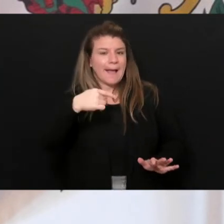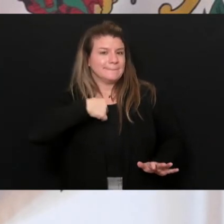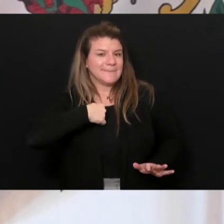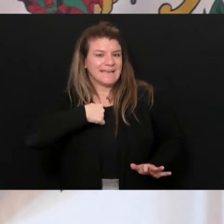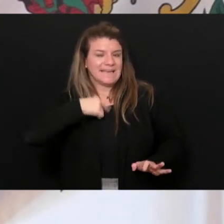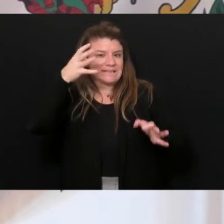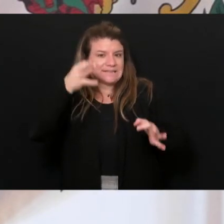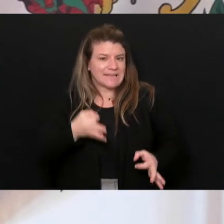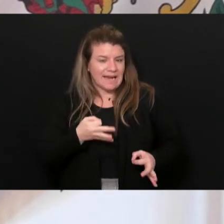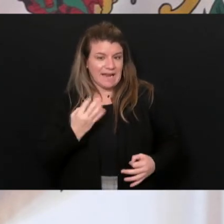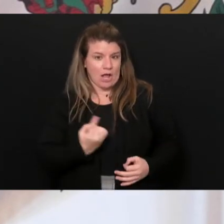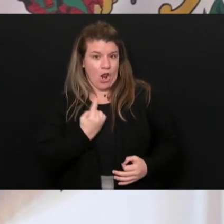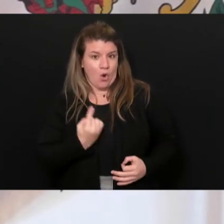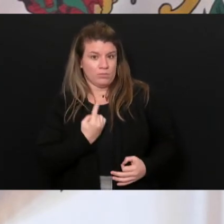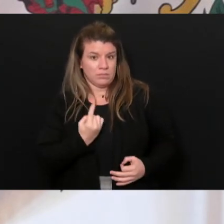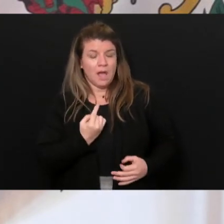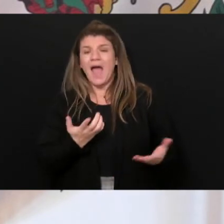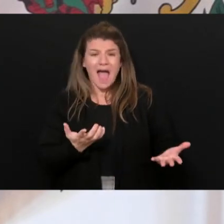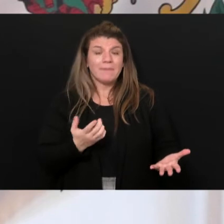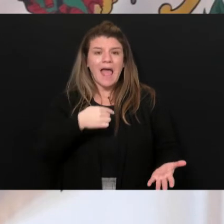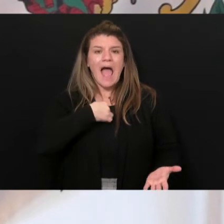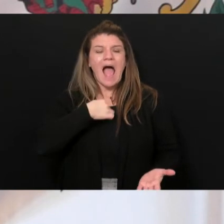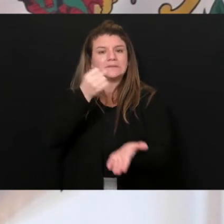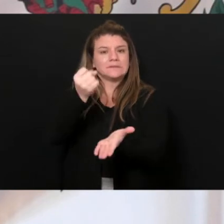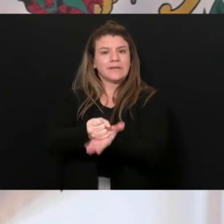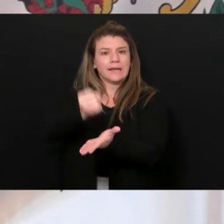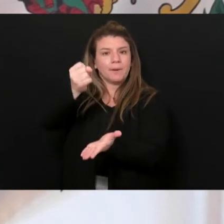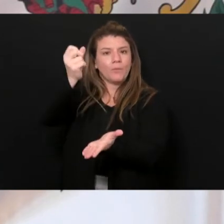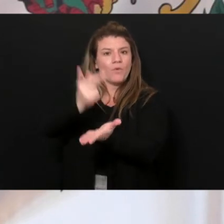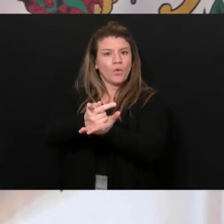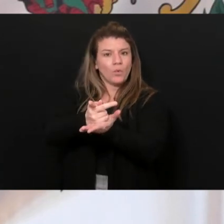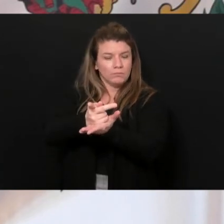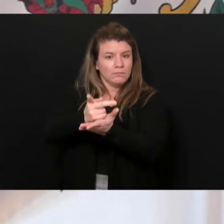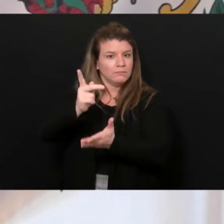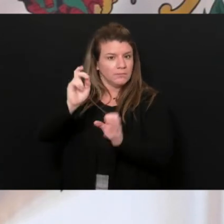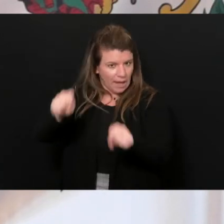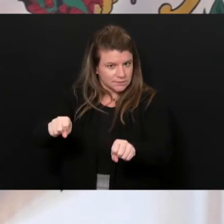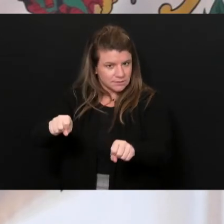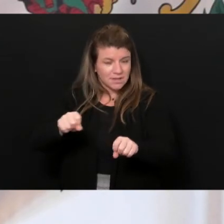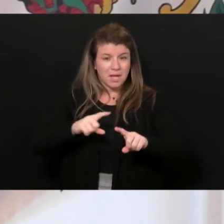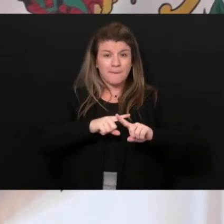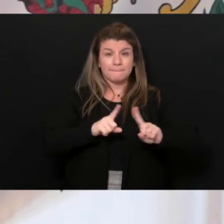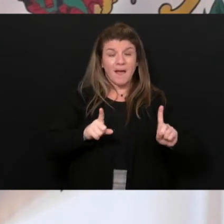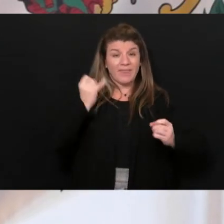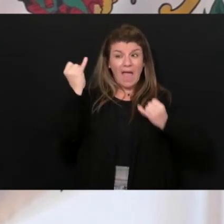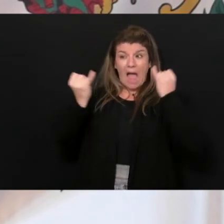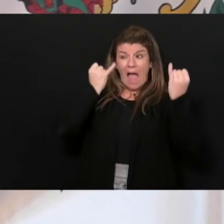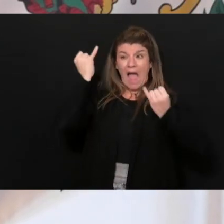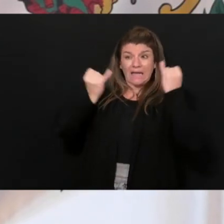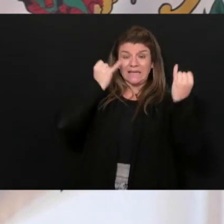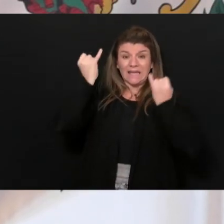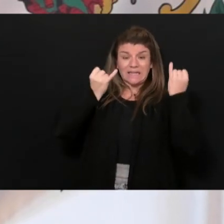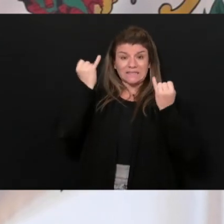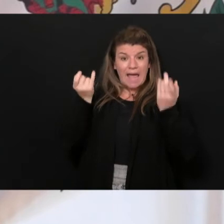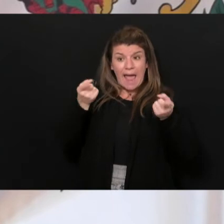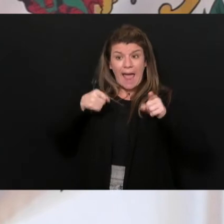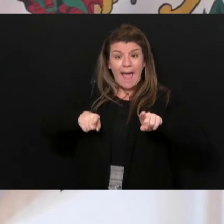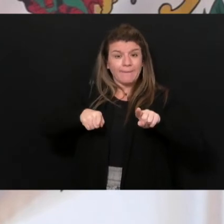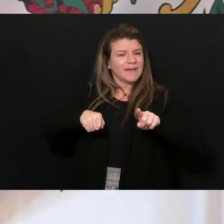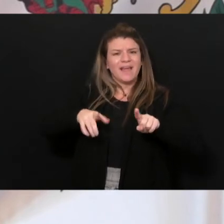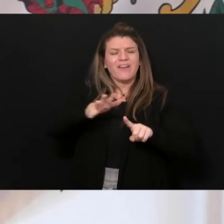The governor has to put his seal on it, but at the same time, where do these ideas come from? These ideas come from